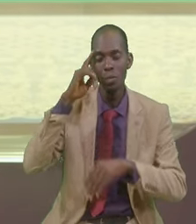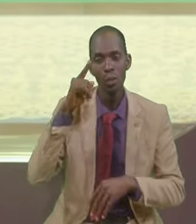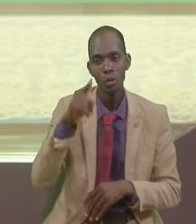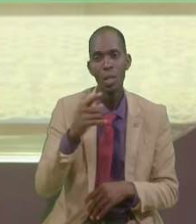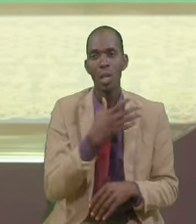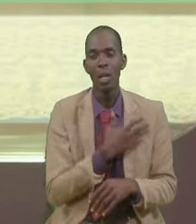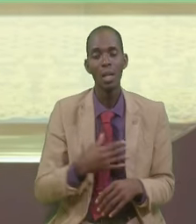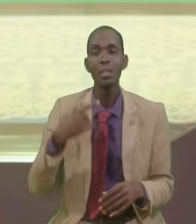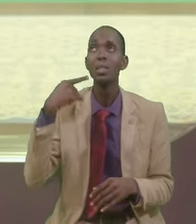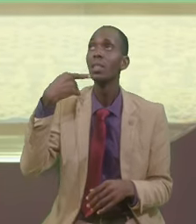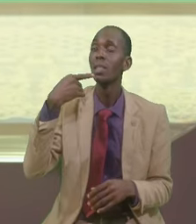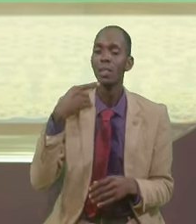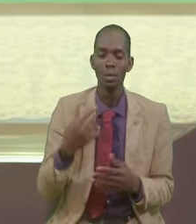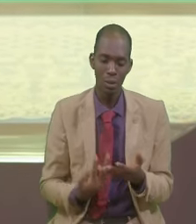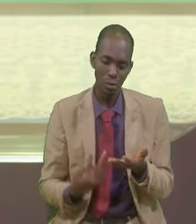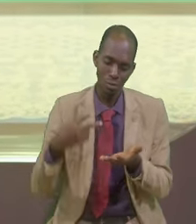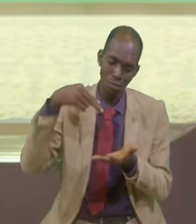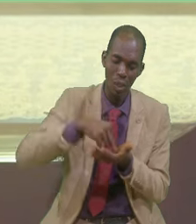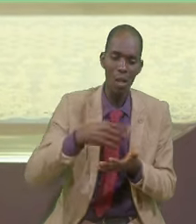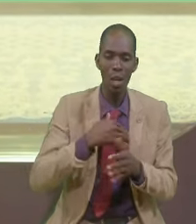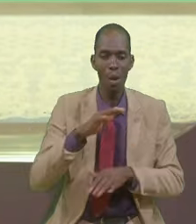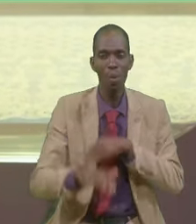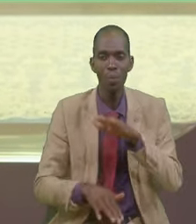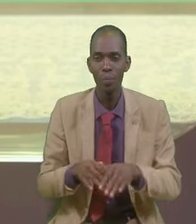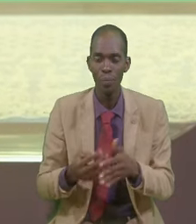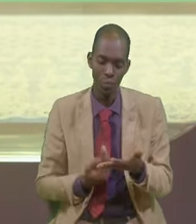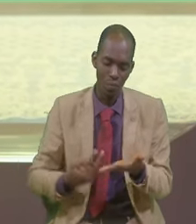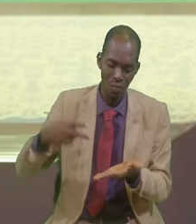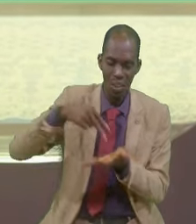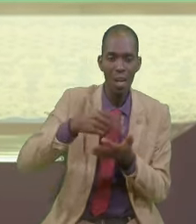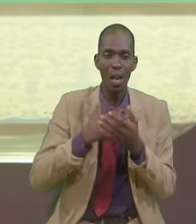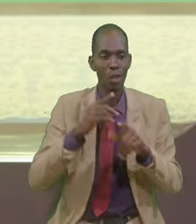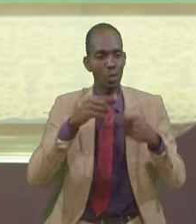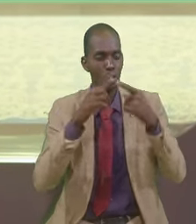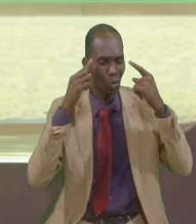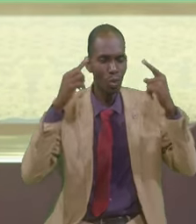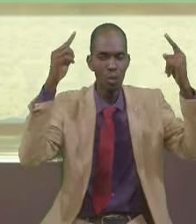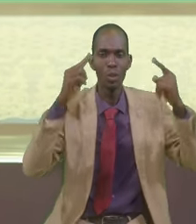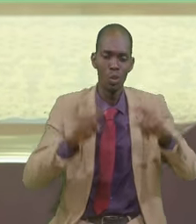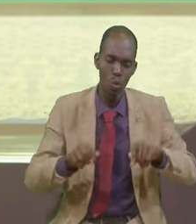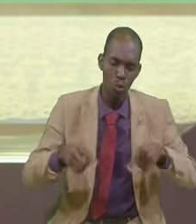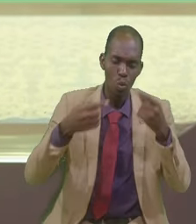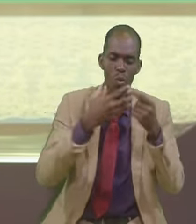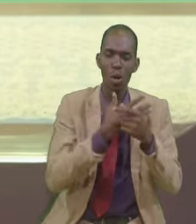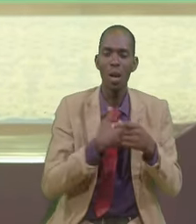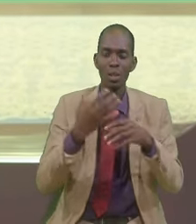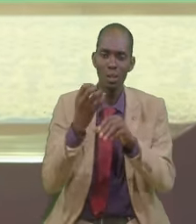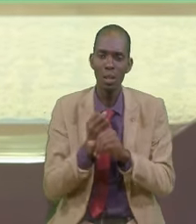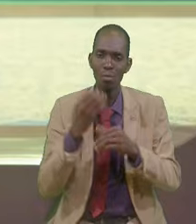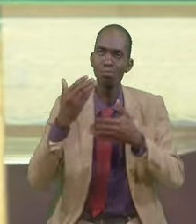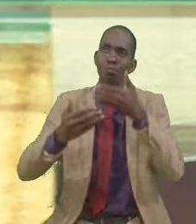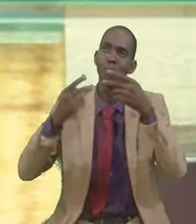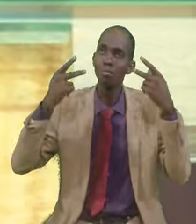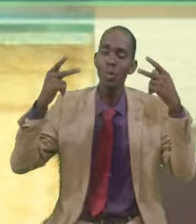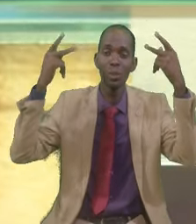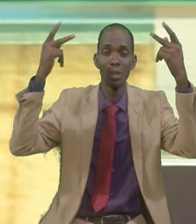says, rise up and walk. Rise up and succeed. Rise up and make progress. Rise up and move